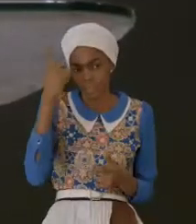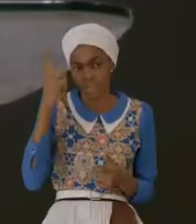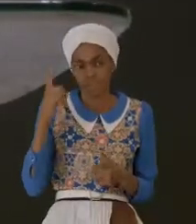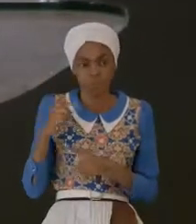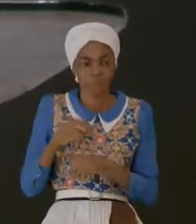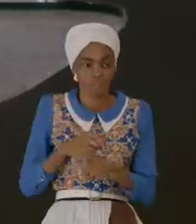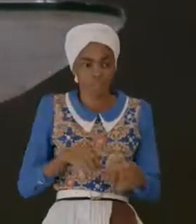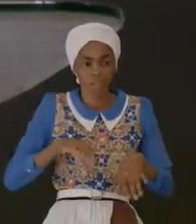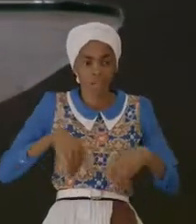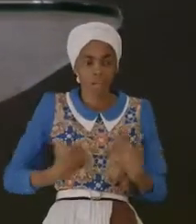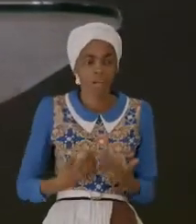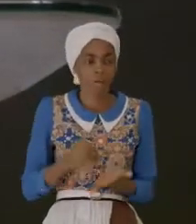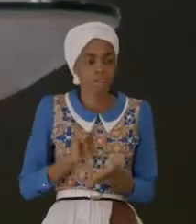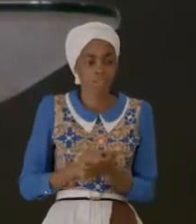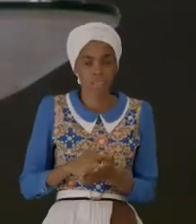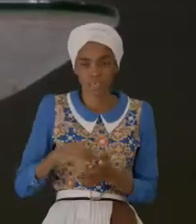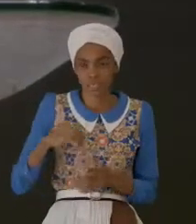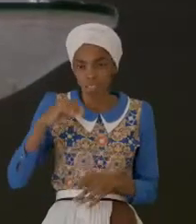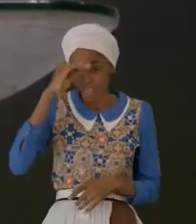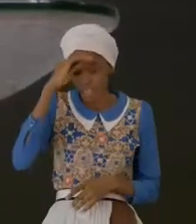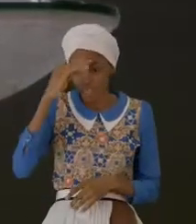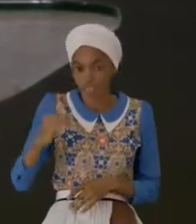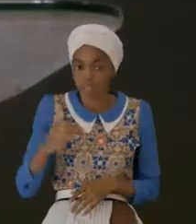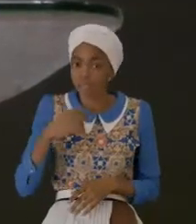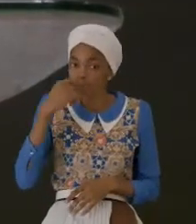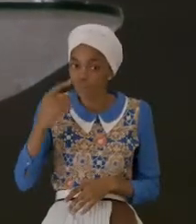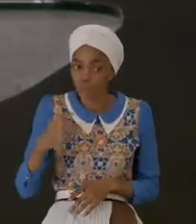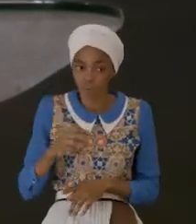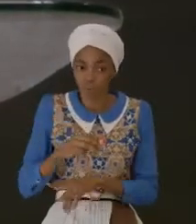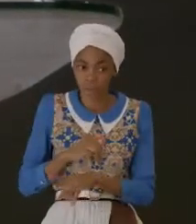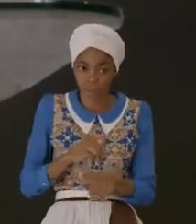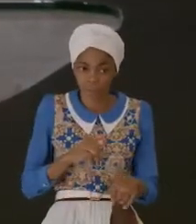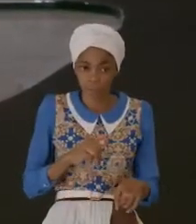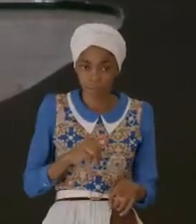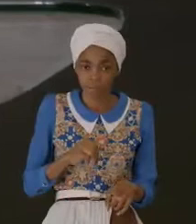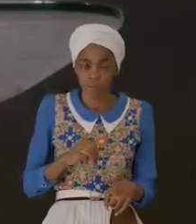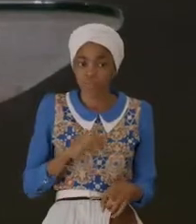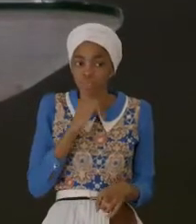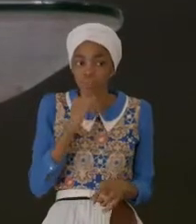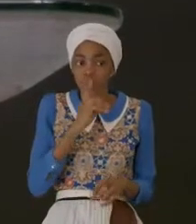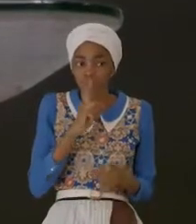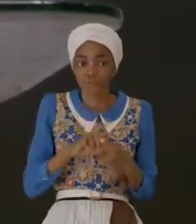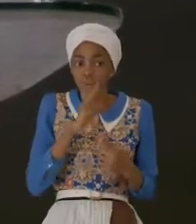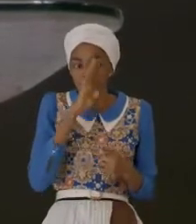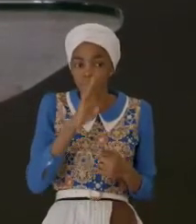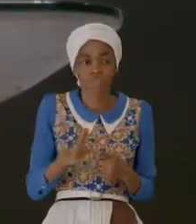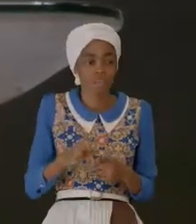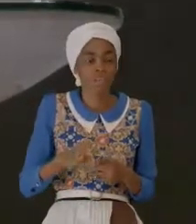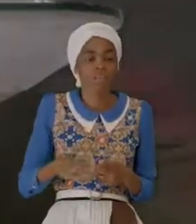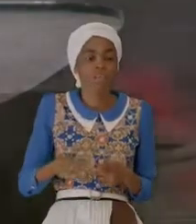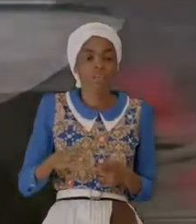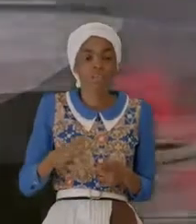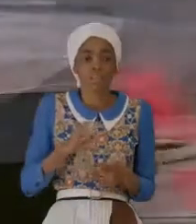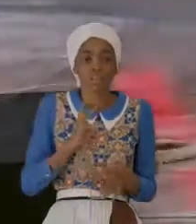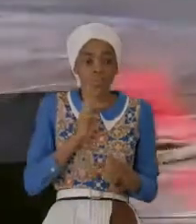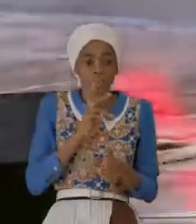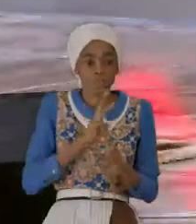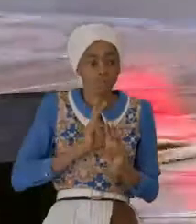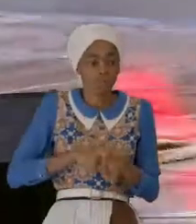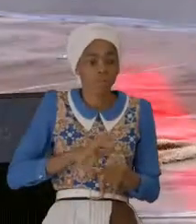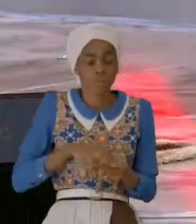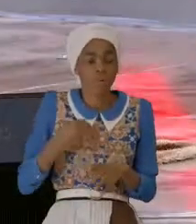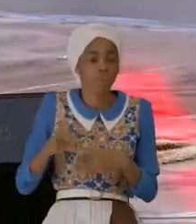how that he beats them not to beware the leaven of bridge but